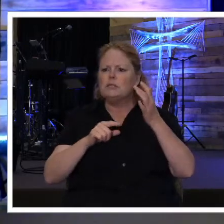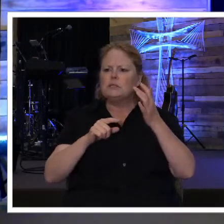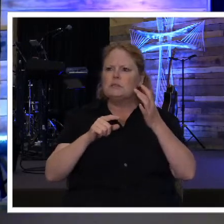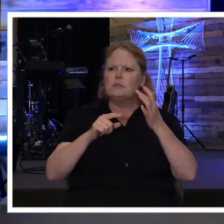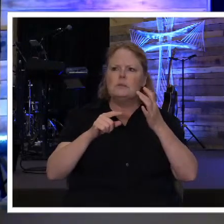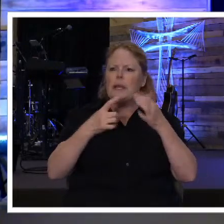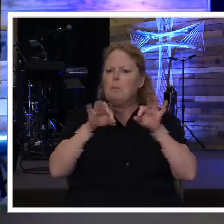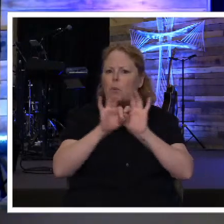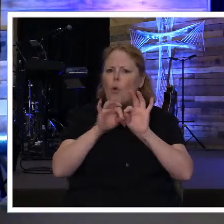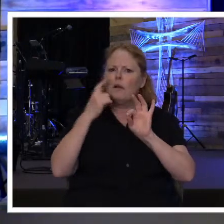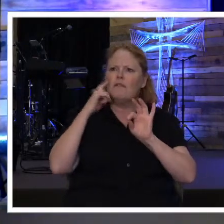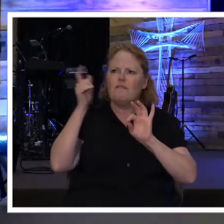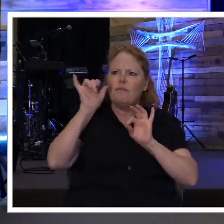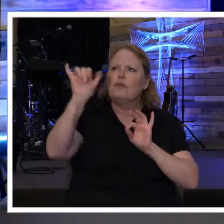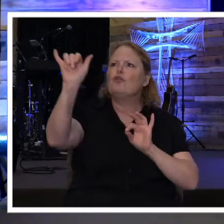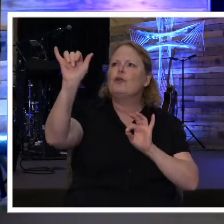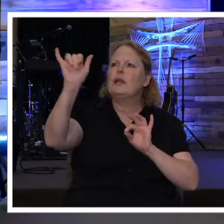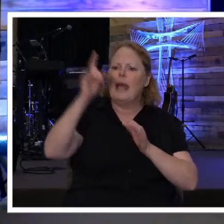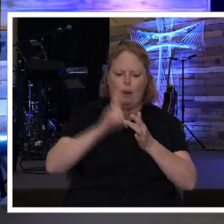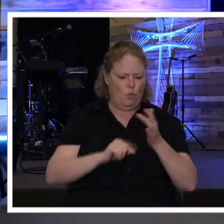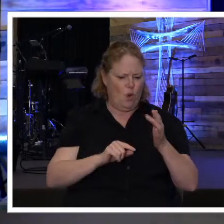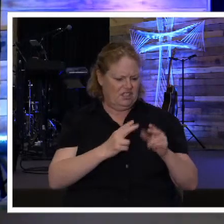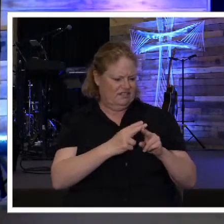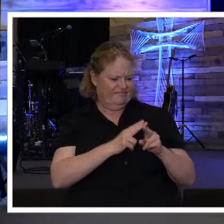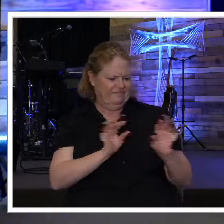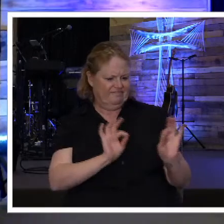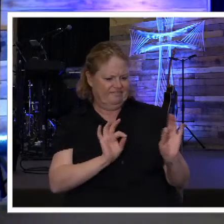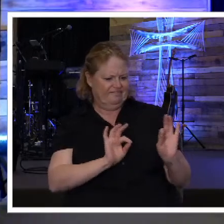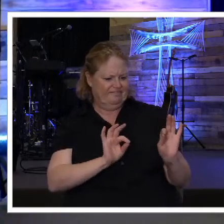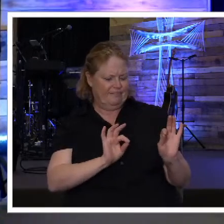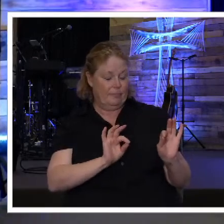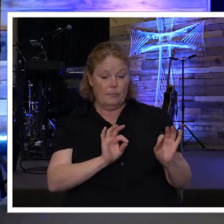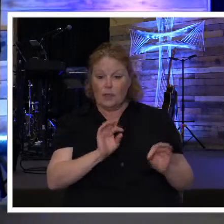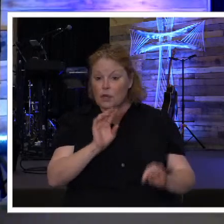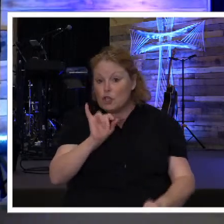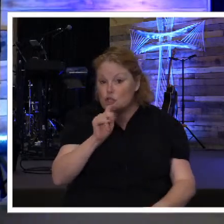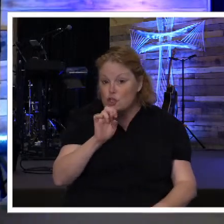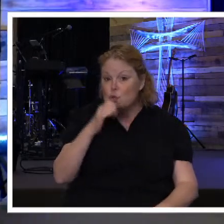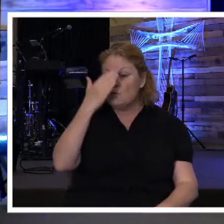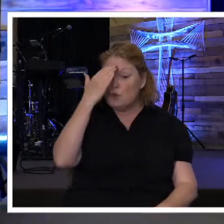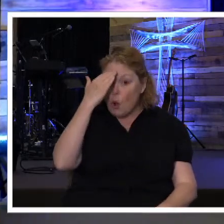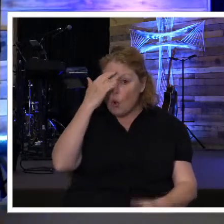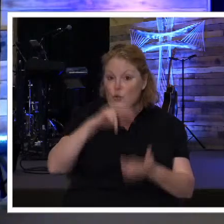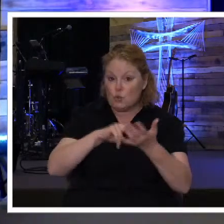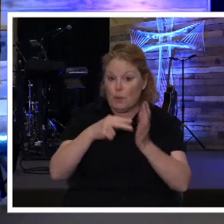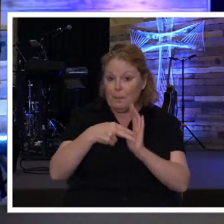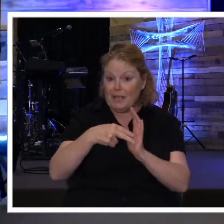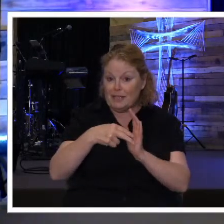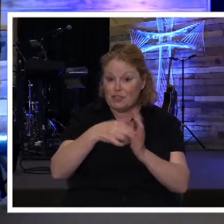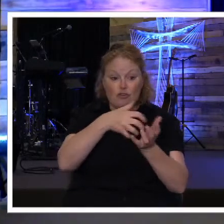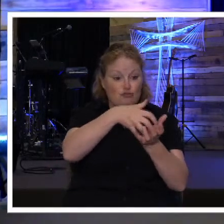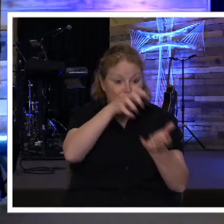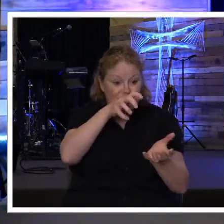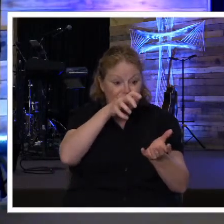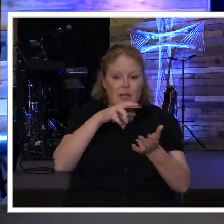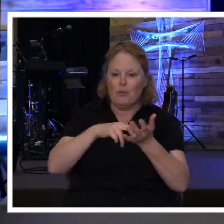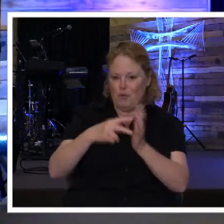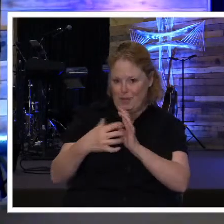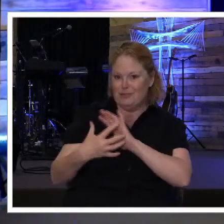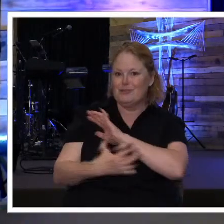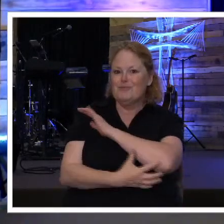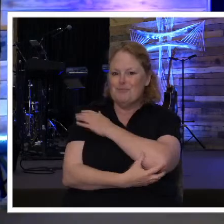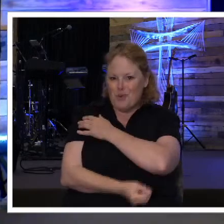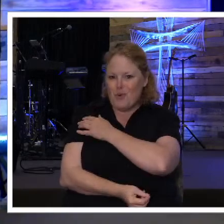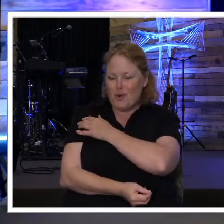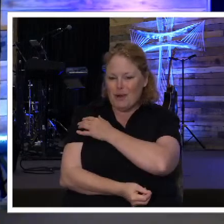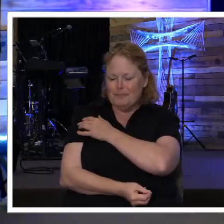temporary. June knows the difference in rich and poor. And the text that I read this morning out of 2 Corinthians 8 and